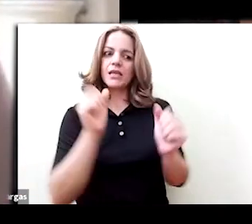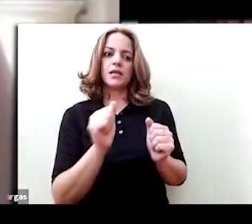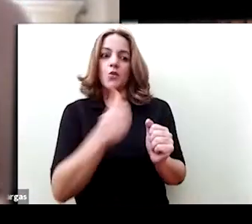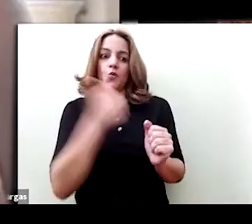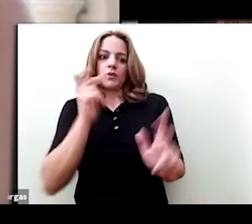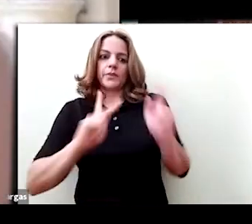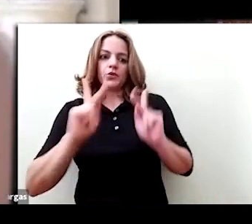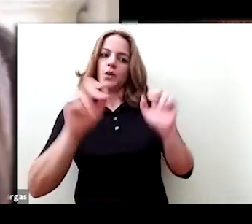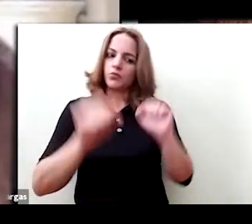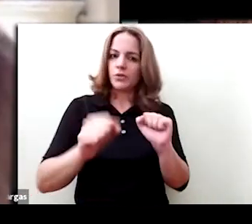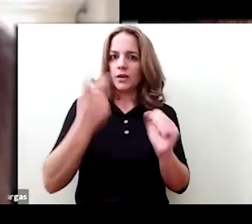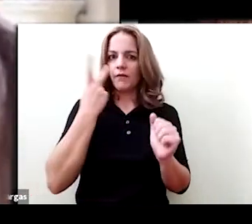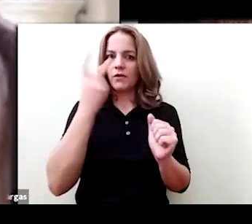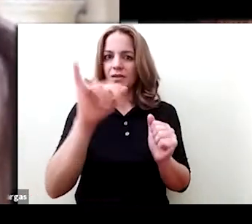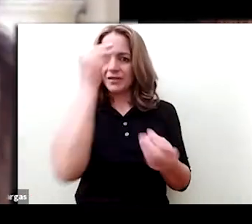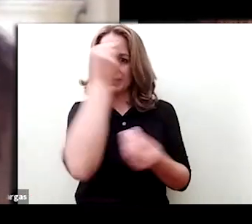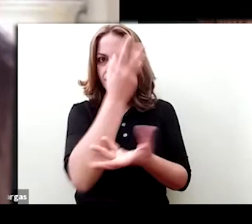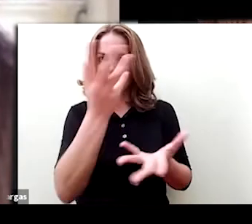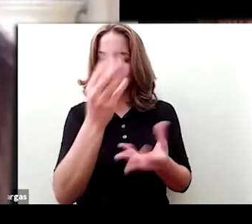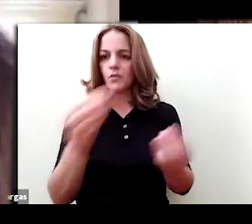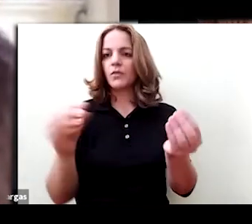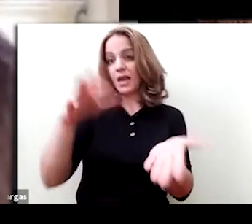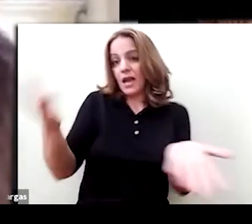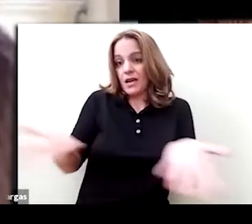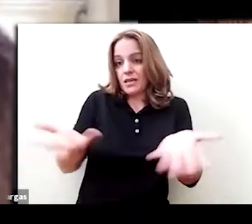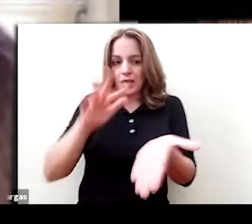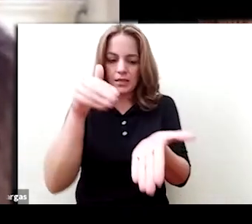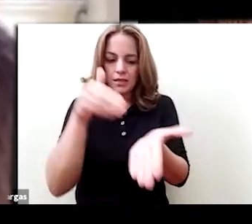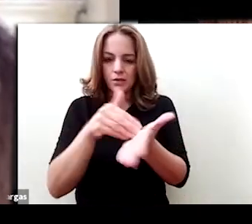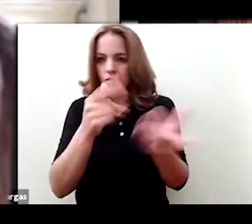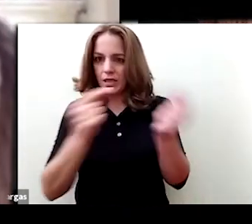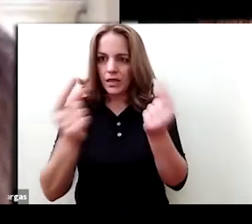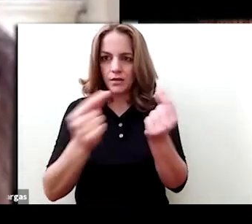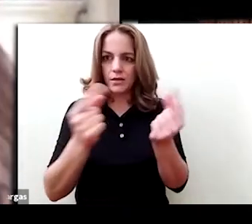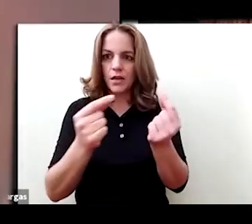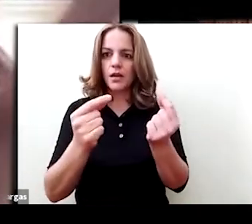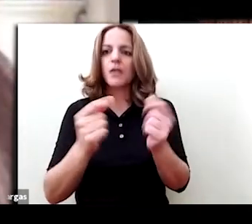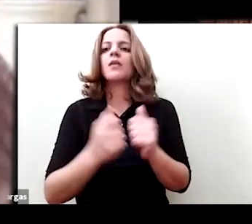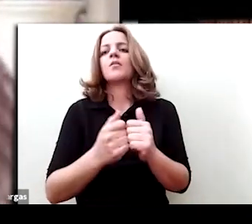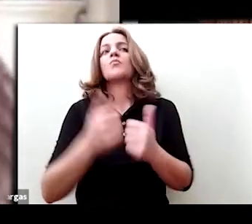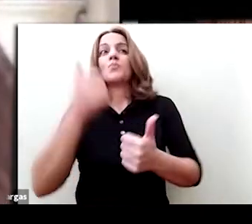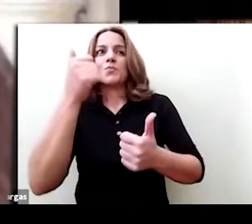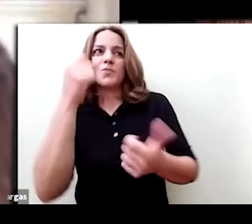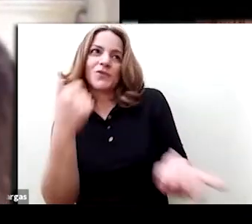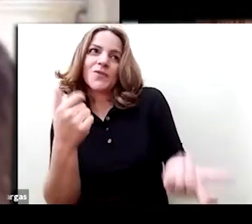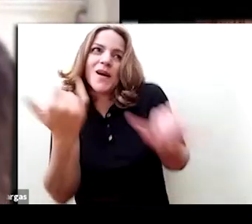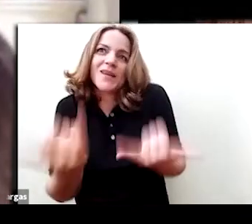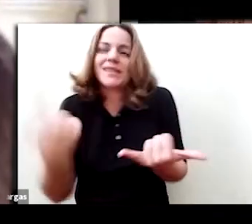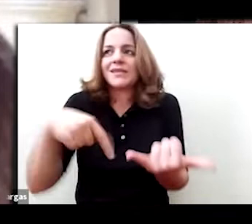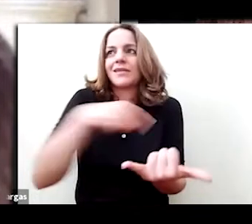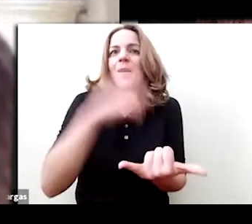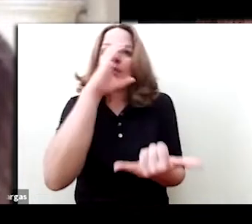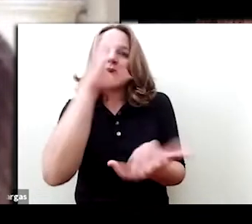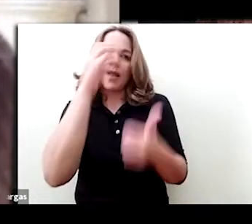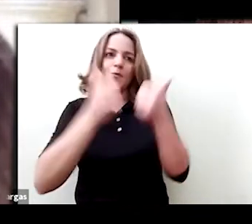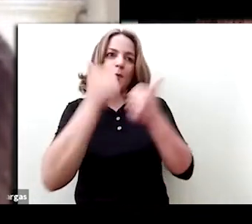available publicly. So what I had to do was find out what episodes we didn't have and then try to find those season by season.